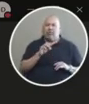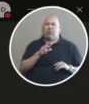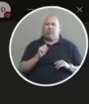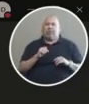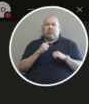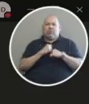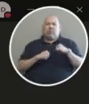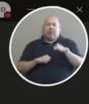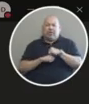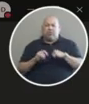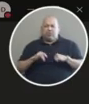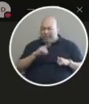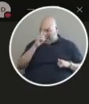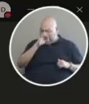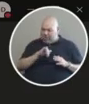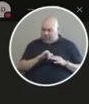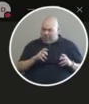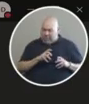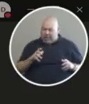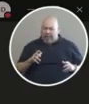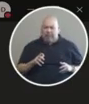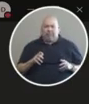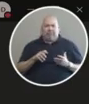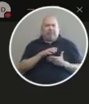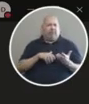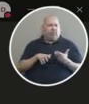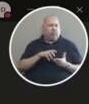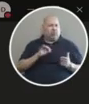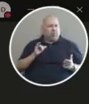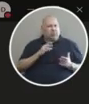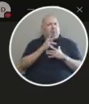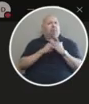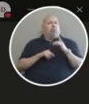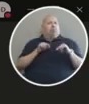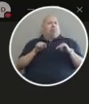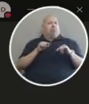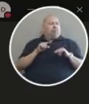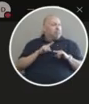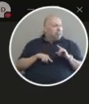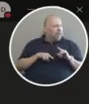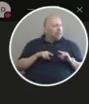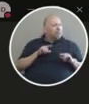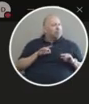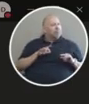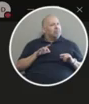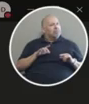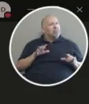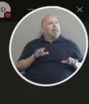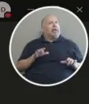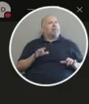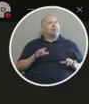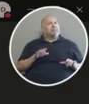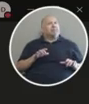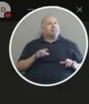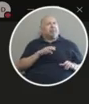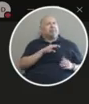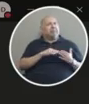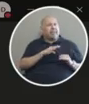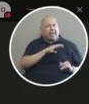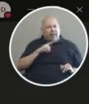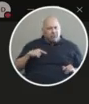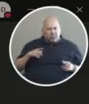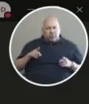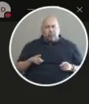that press release? Because I think there's just a lot of confusion from both sides about the actions by council during this